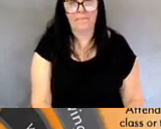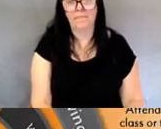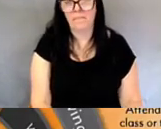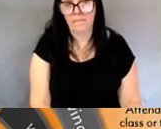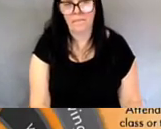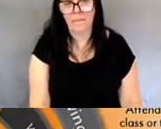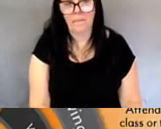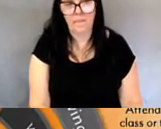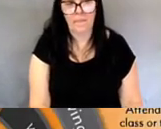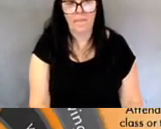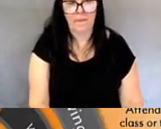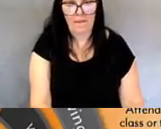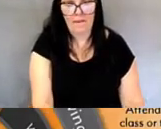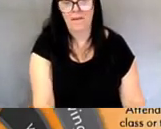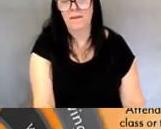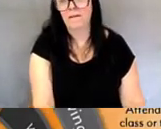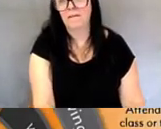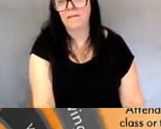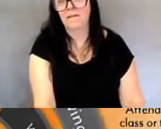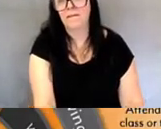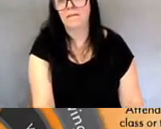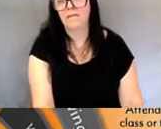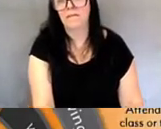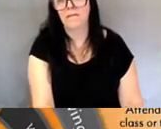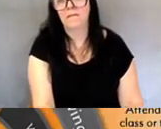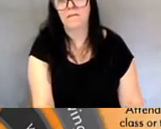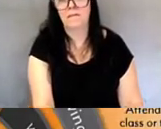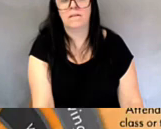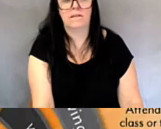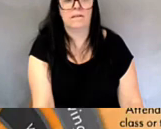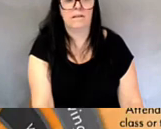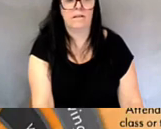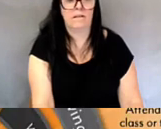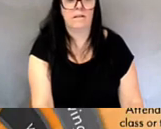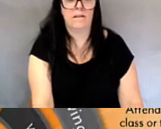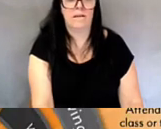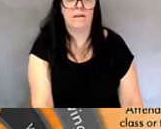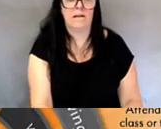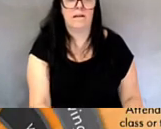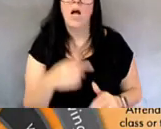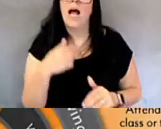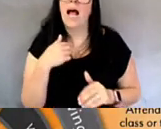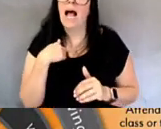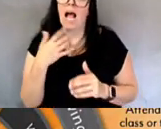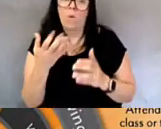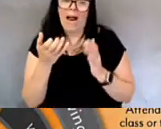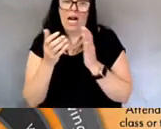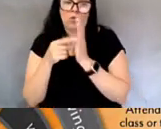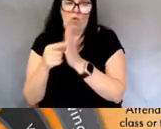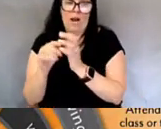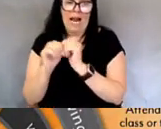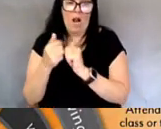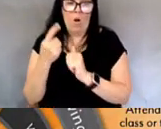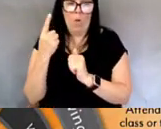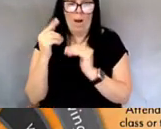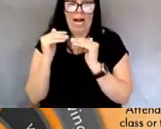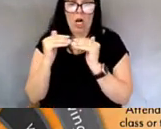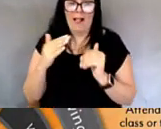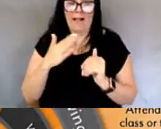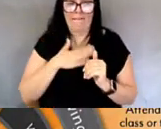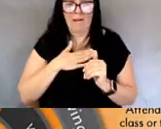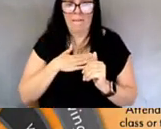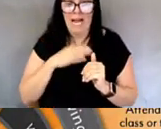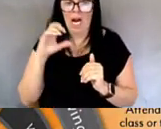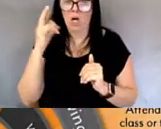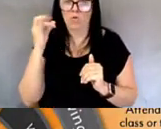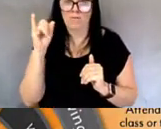So I wanted to show you how a colleague of mine, Christine, and I here